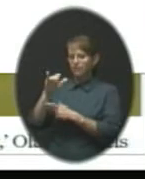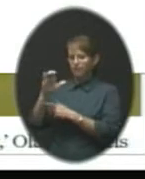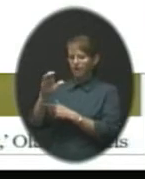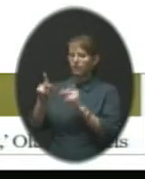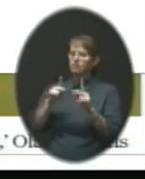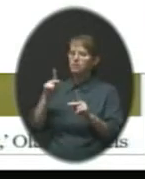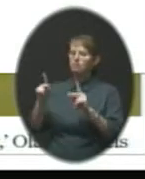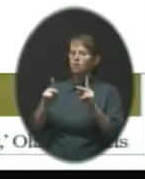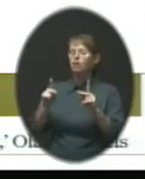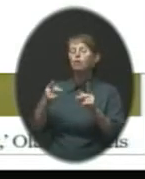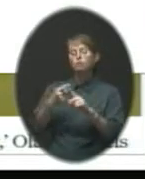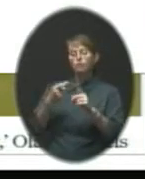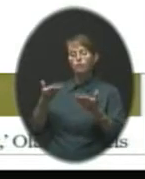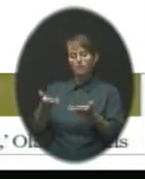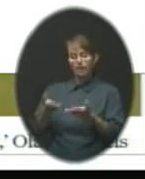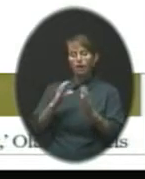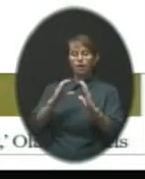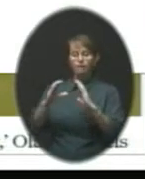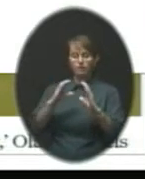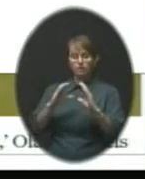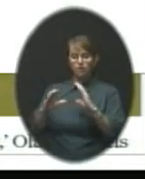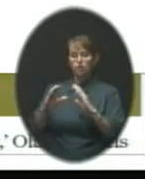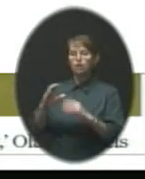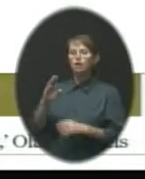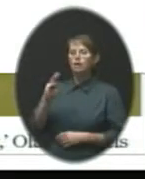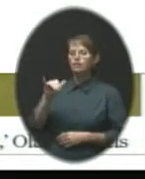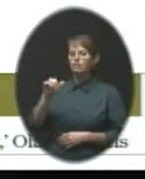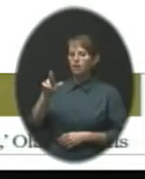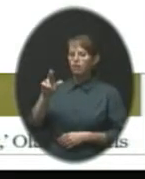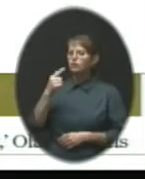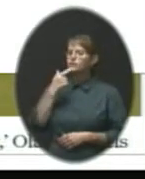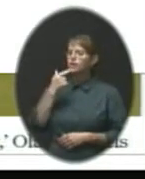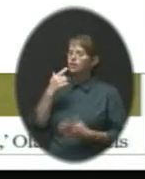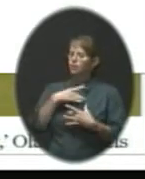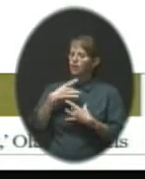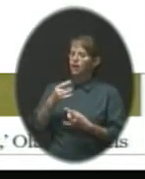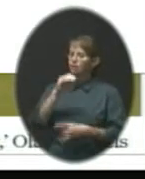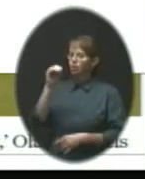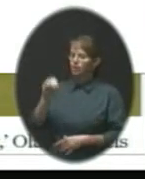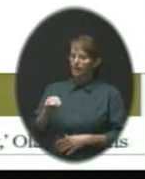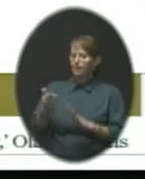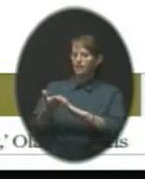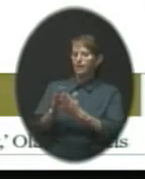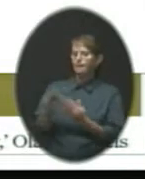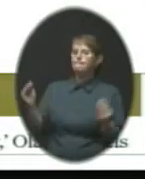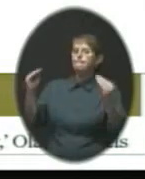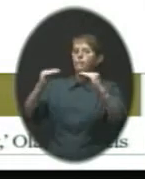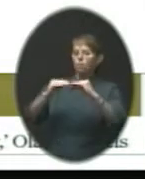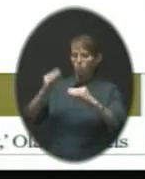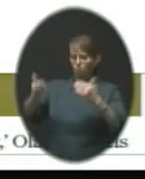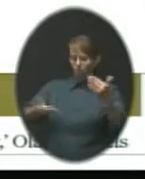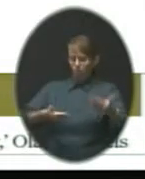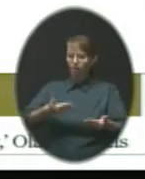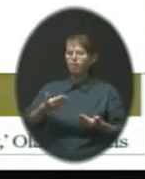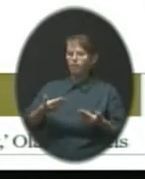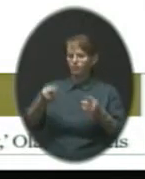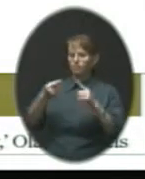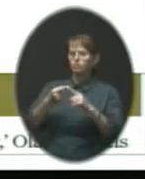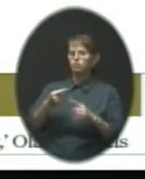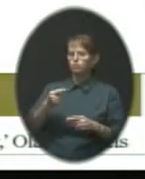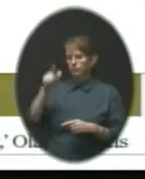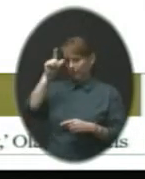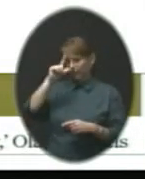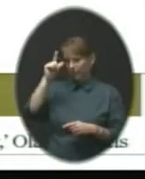talked about that he would like Olathe to be a community that is even more welcoming to Hispanic and Latino